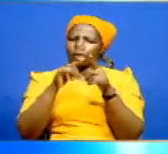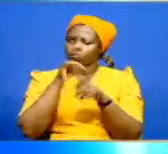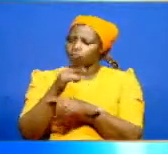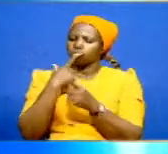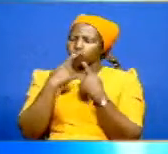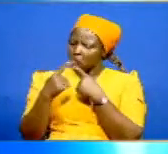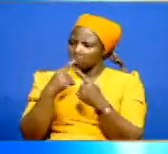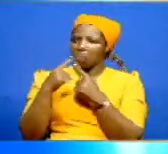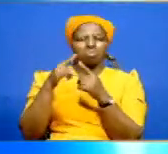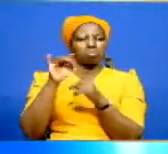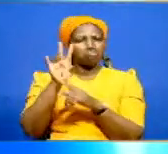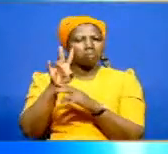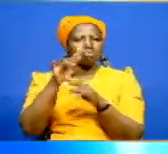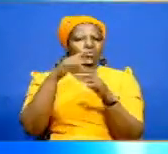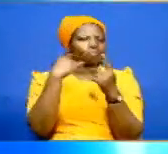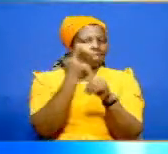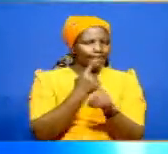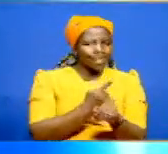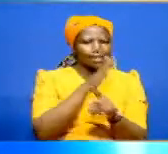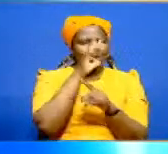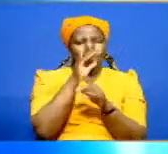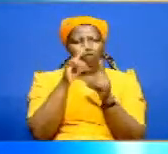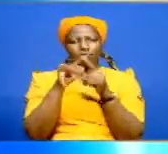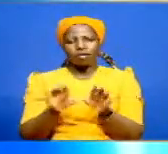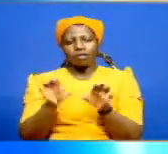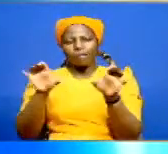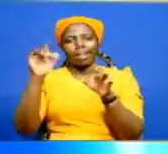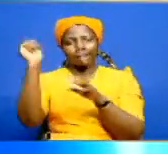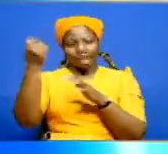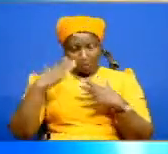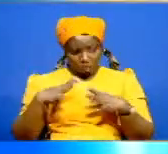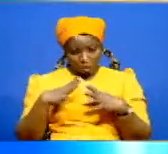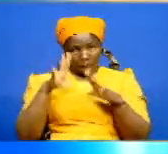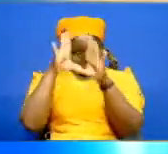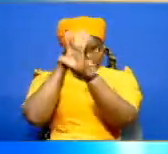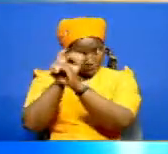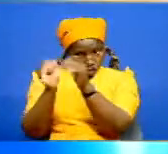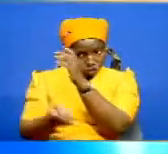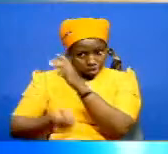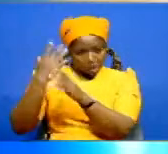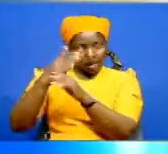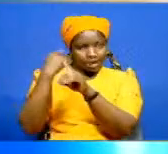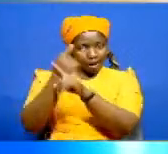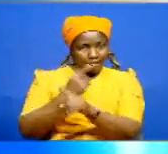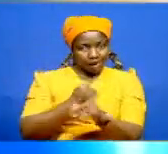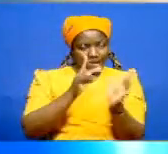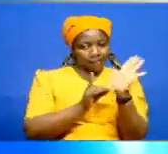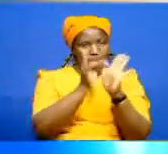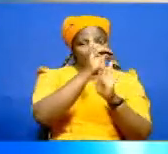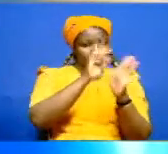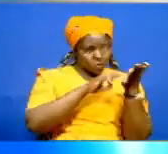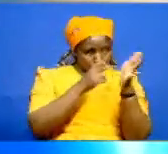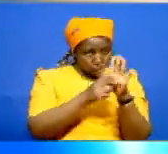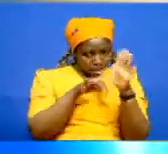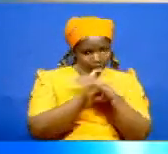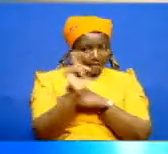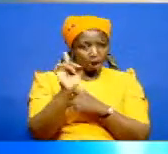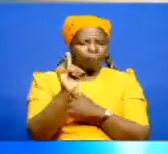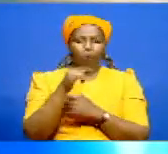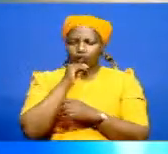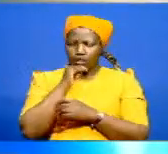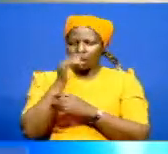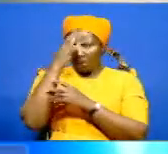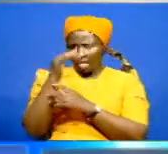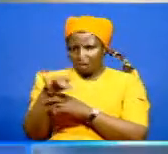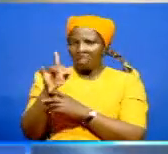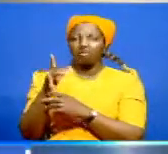divide Kenyans. The president, who was launching several development projects within Nairobi, wondered why they were quick to take credit